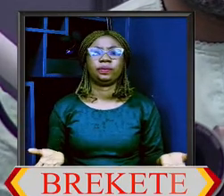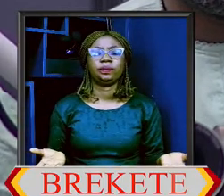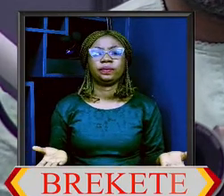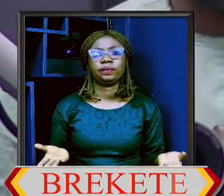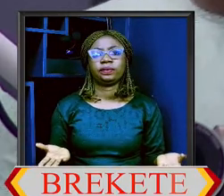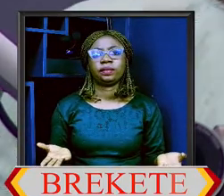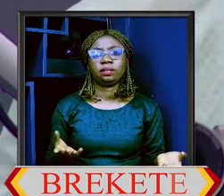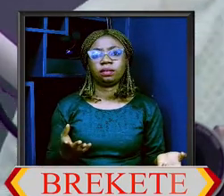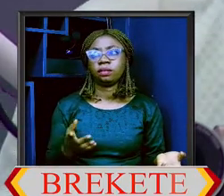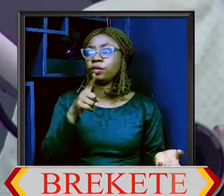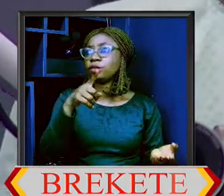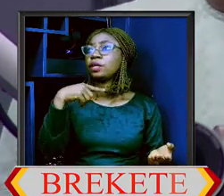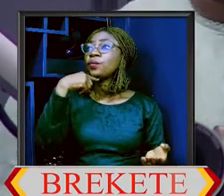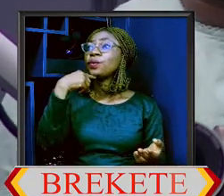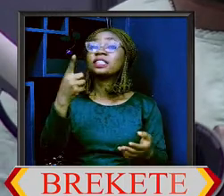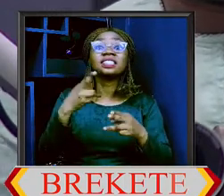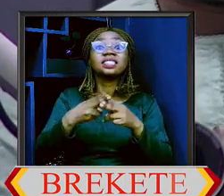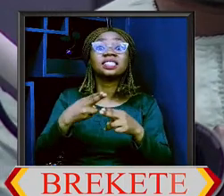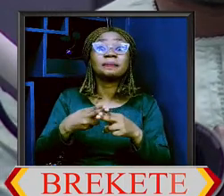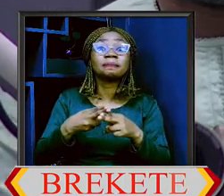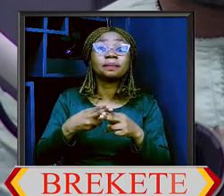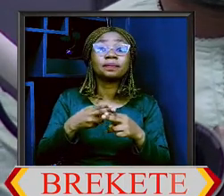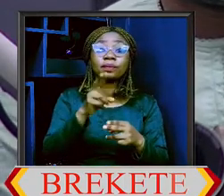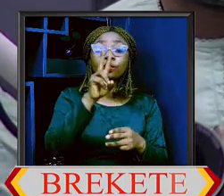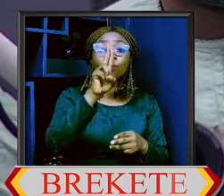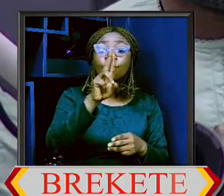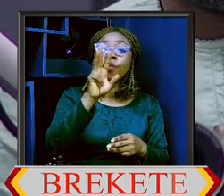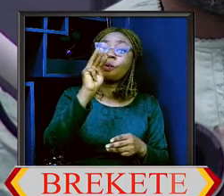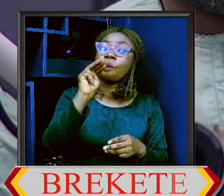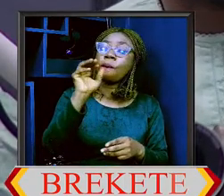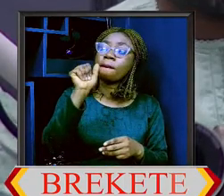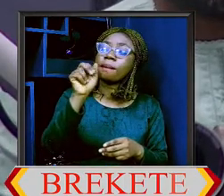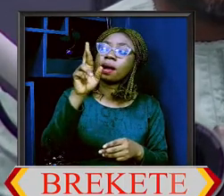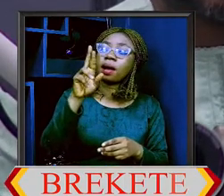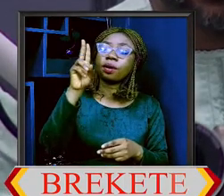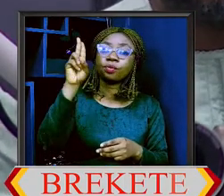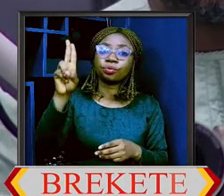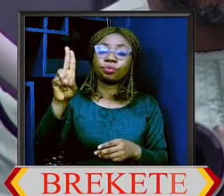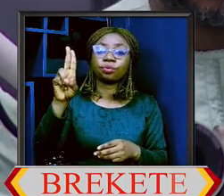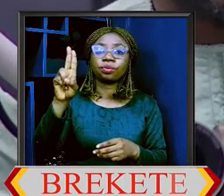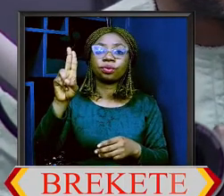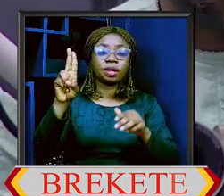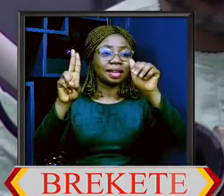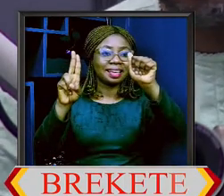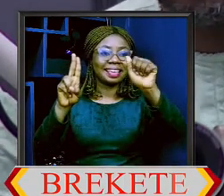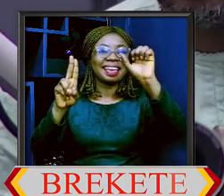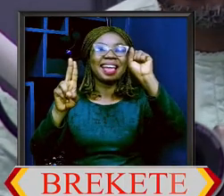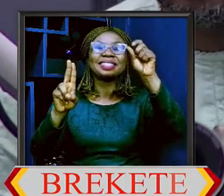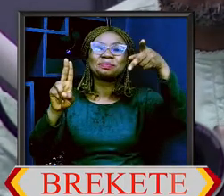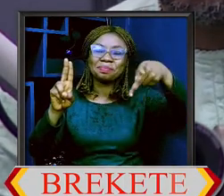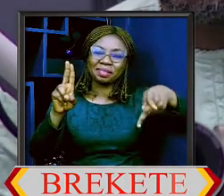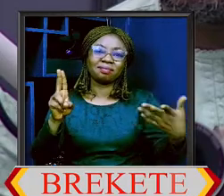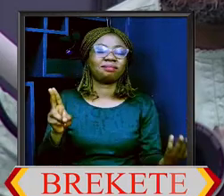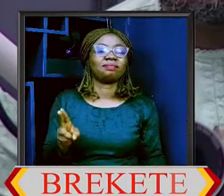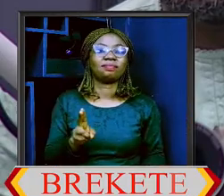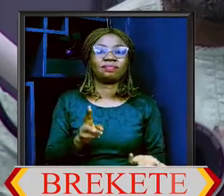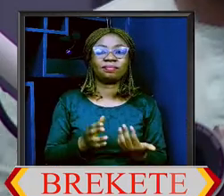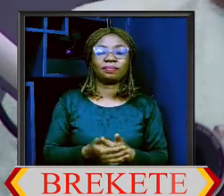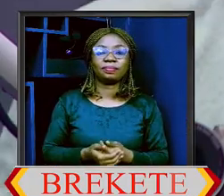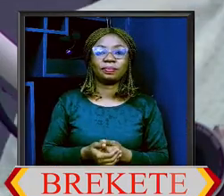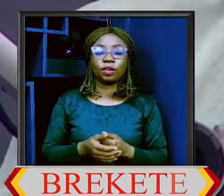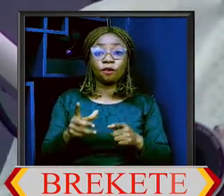work you say what be name omaru AB SP that ASP I think now is